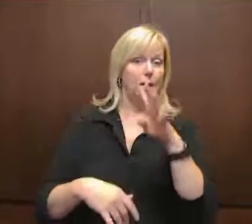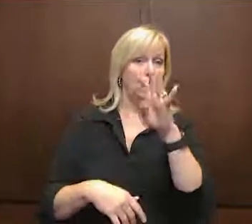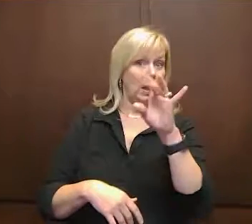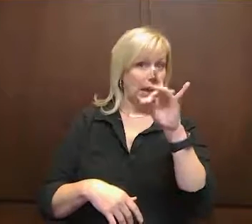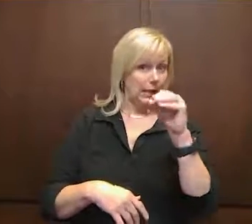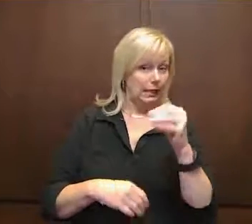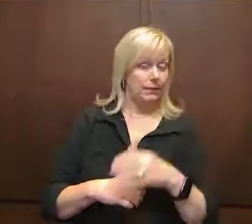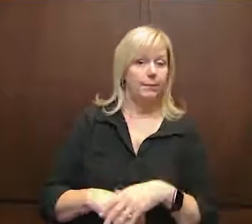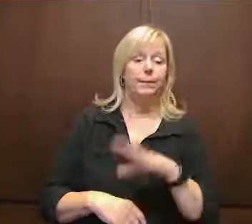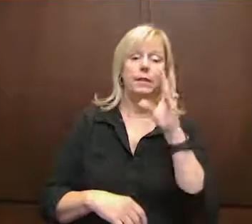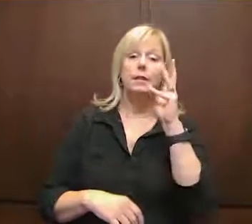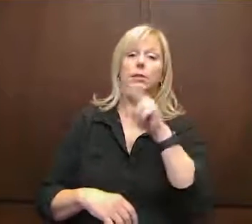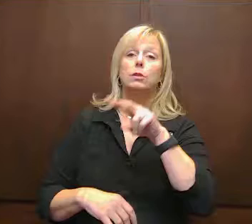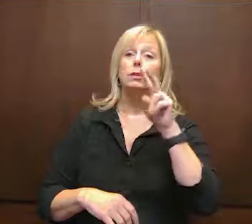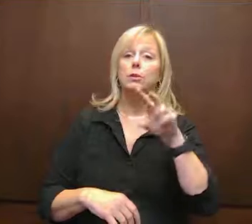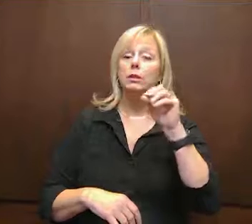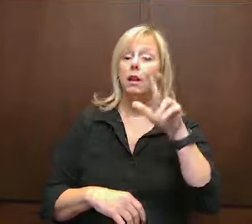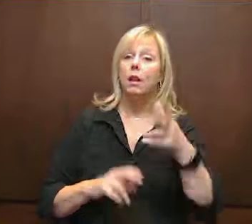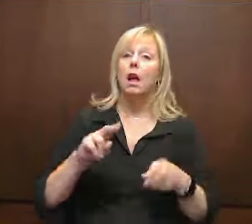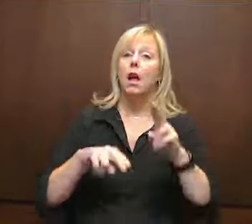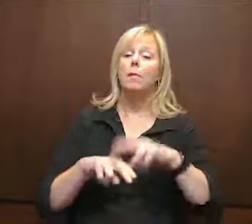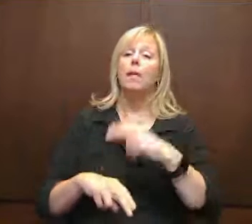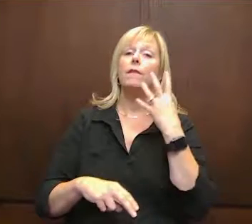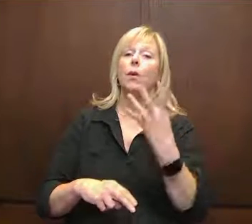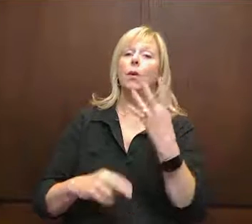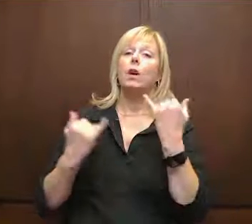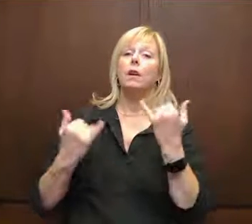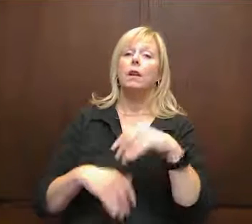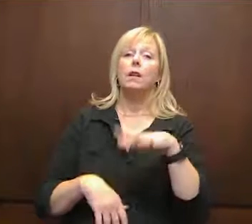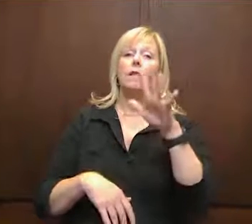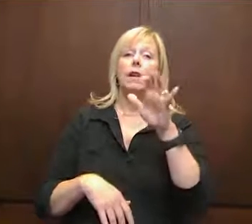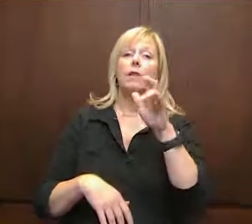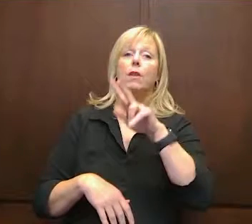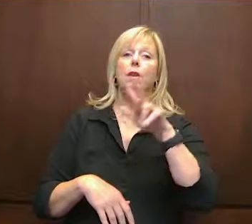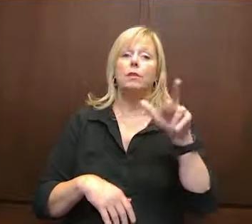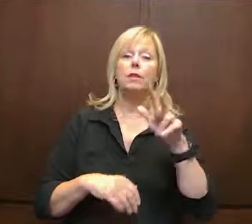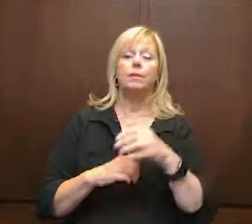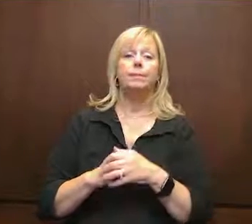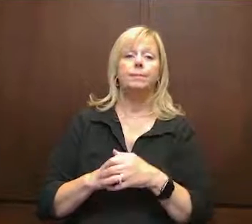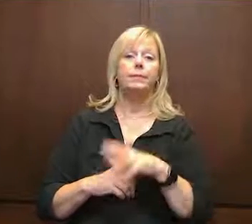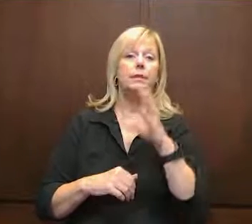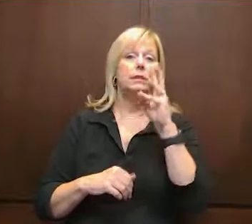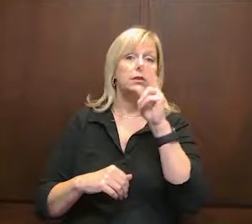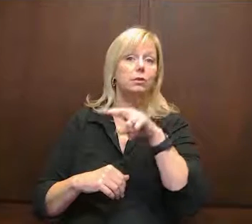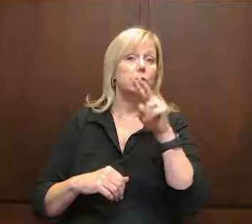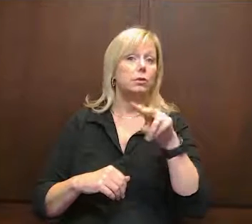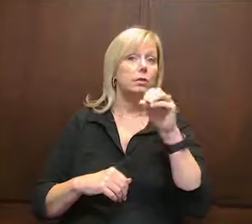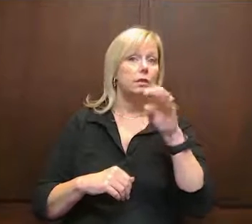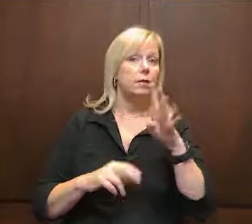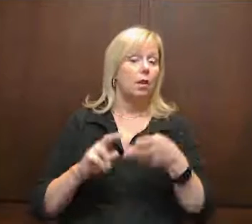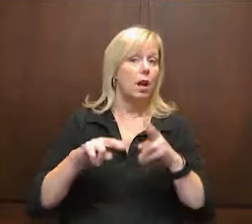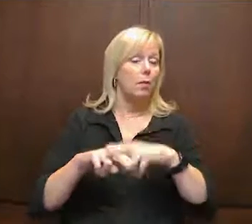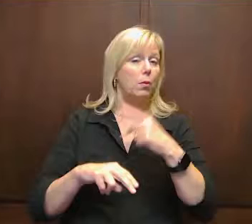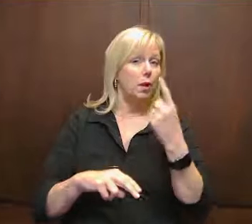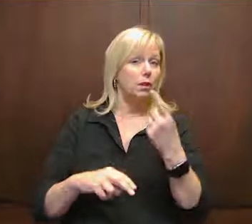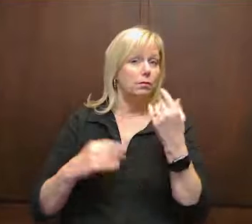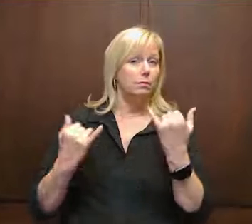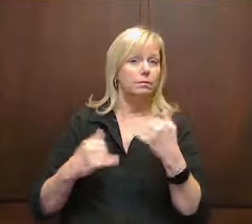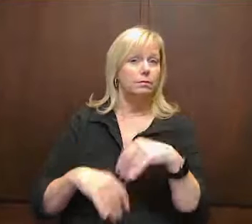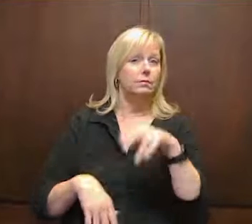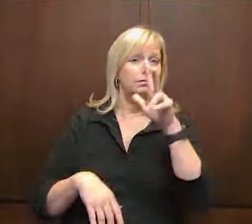480. 62203, we're up 4 to 533. 62204 is up 1